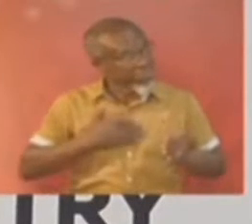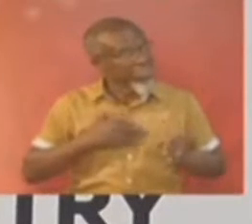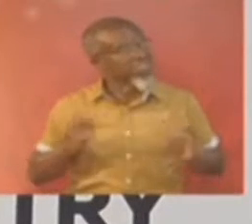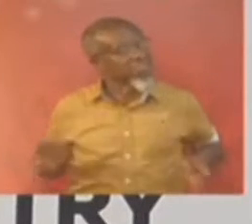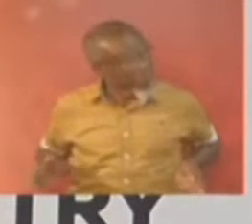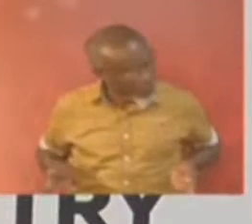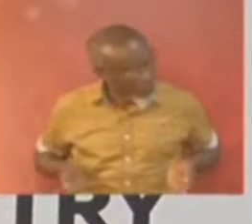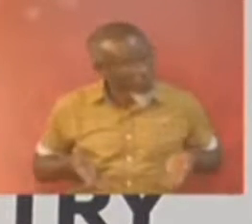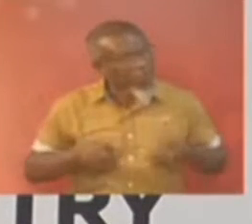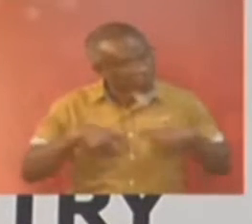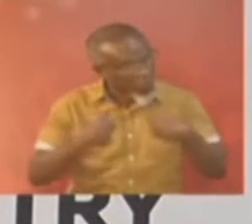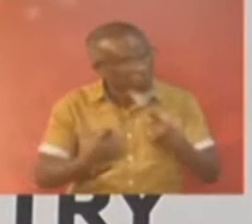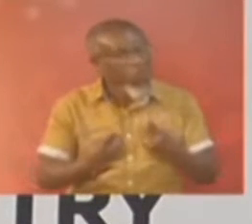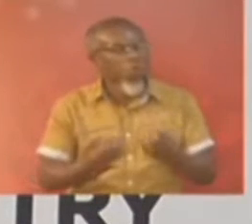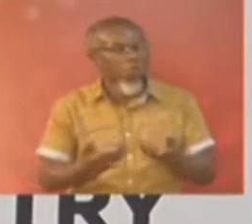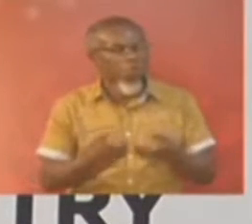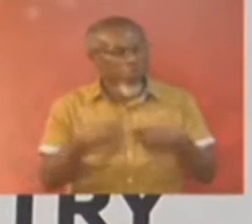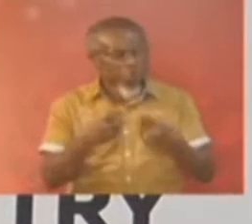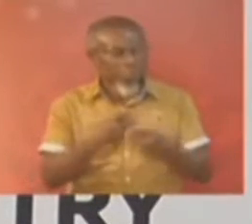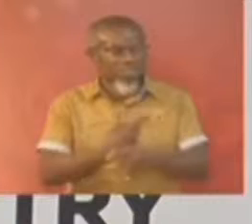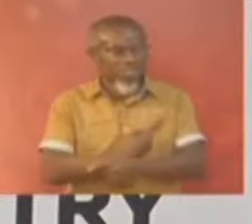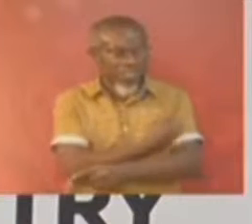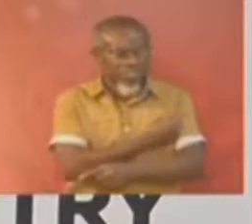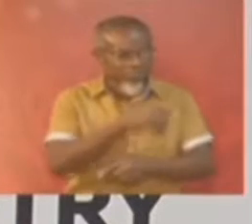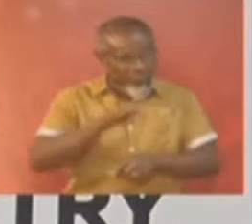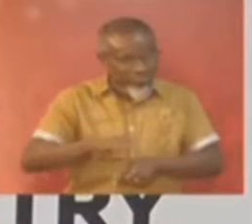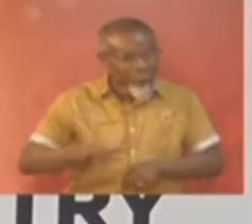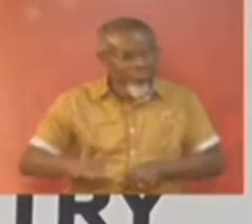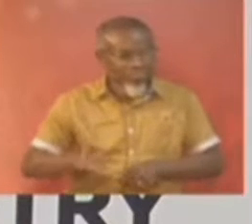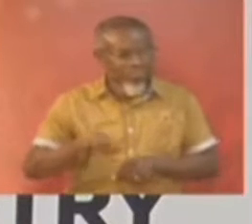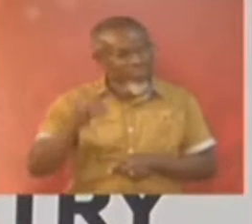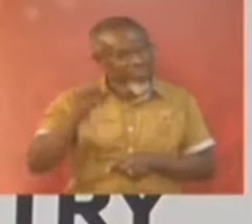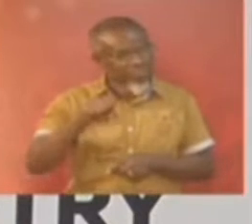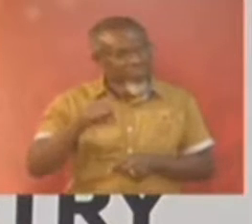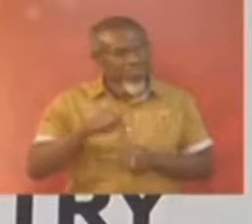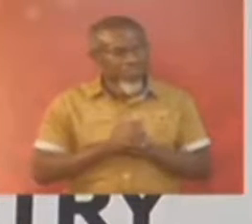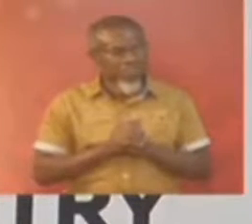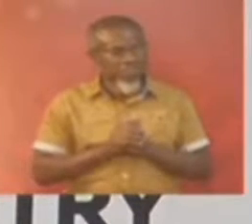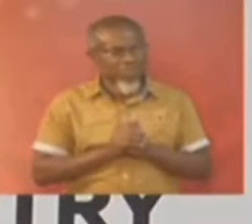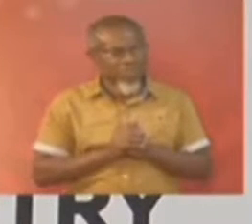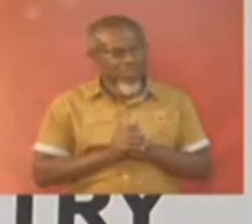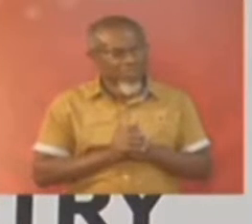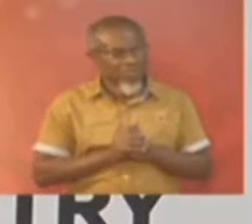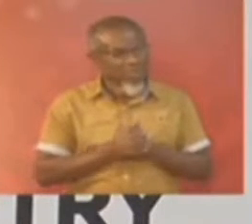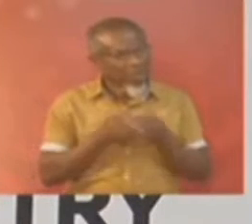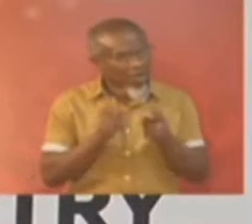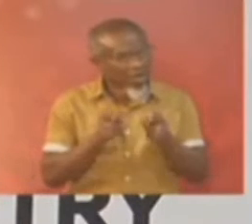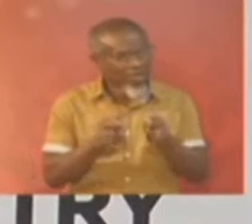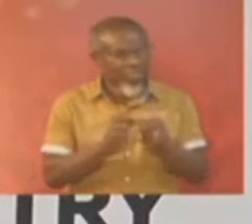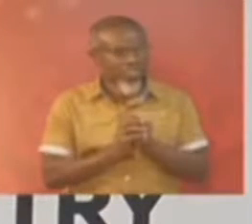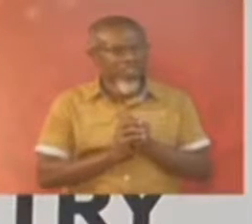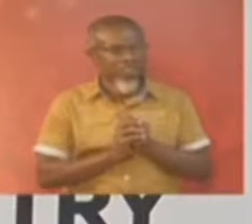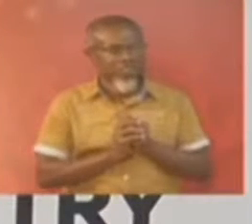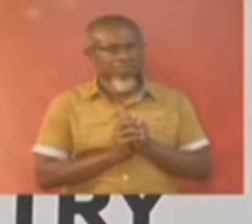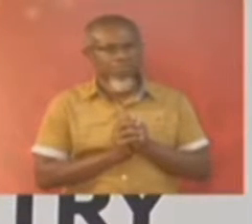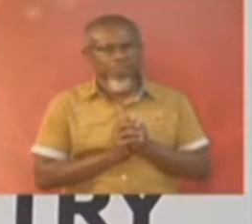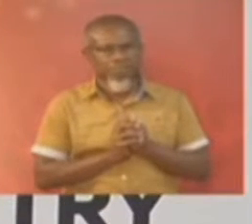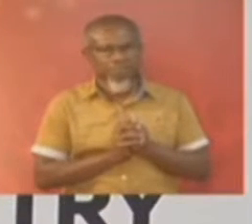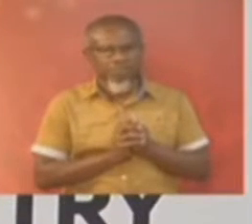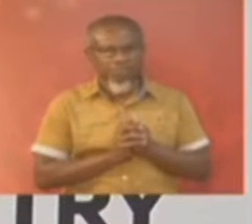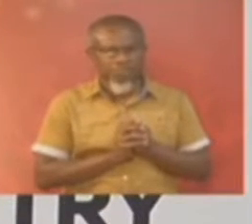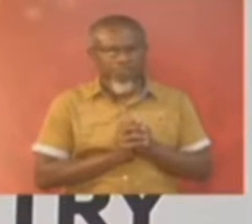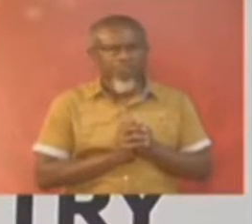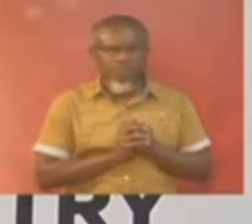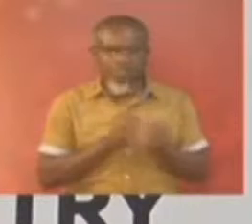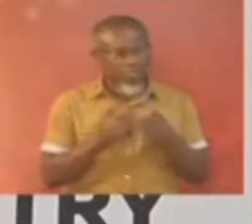little fall off by way of that. So we are asking persons to come in as quickly as you can and have that done, although there's not